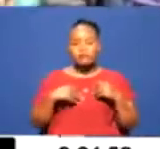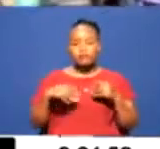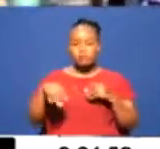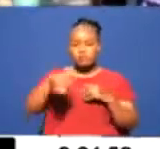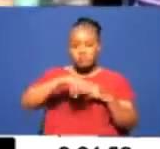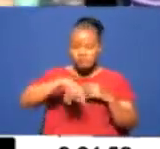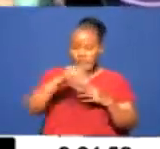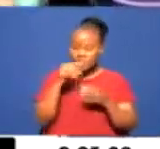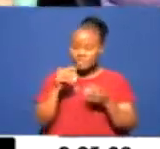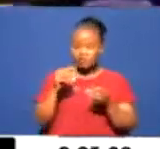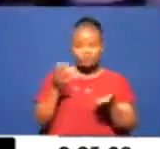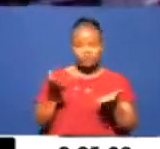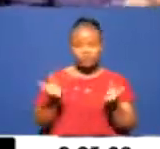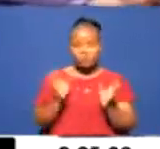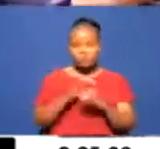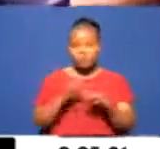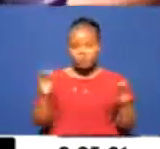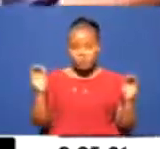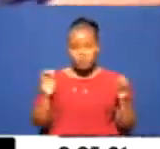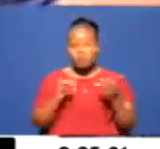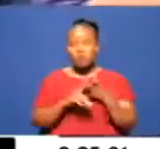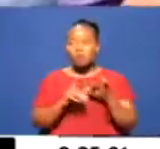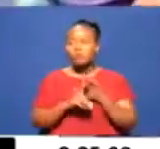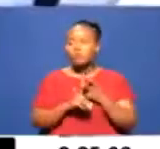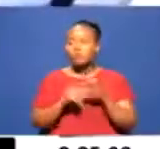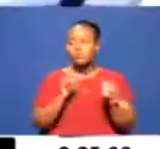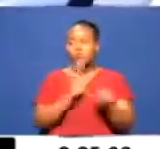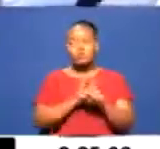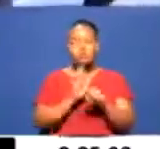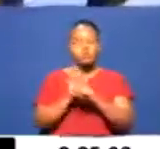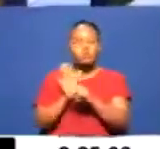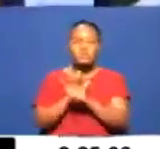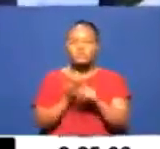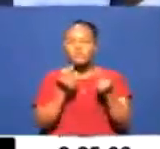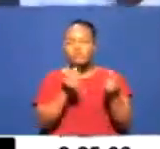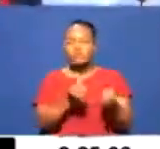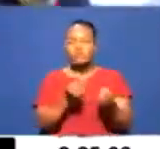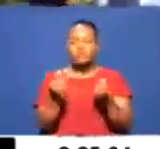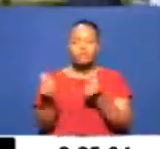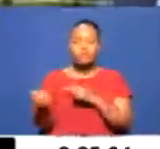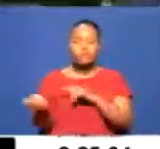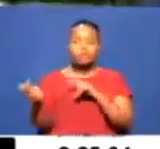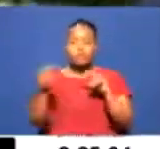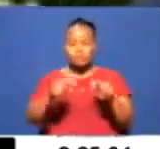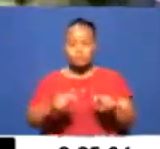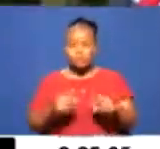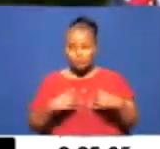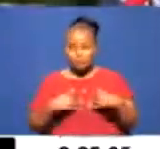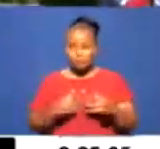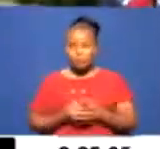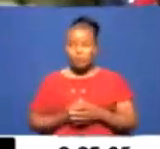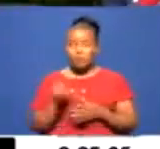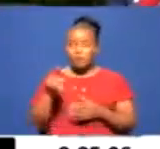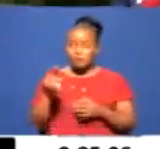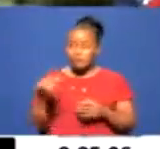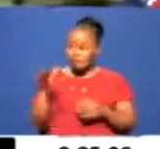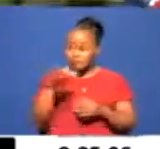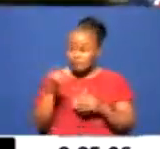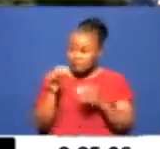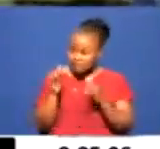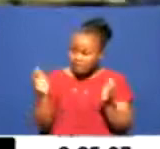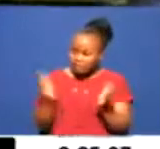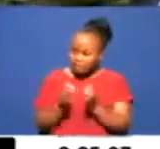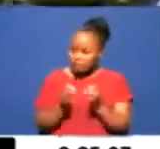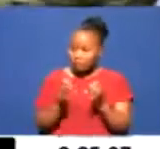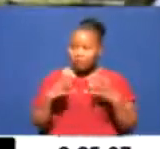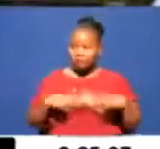vitu mingi, hakuna go-karting, vitu ni chache sana. Nimekuja hapa lakini hii uwanja imefinyana sana. Naomba mkapate